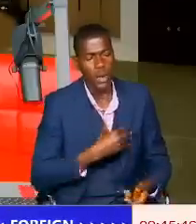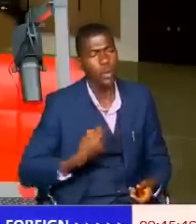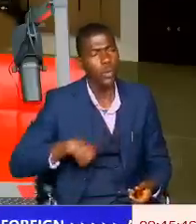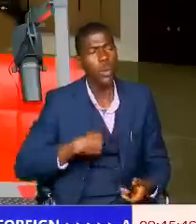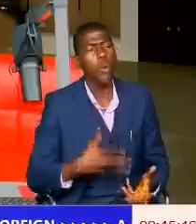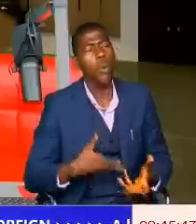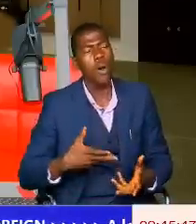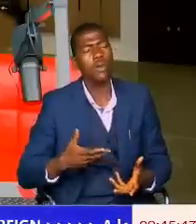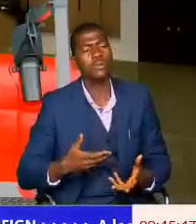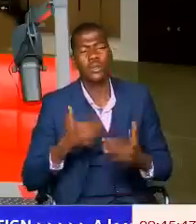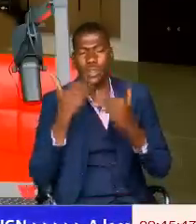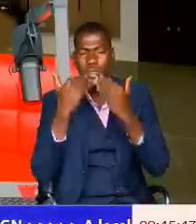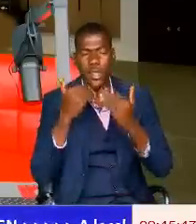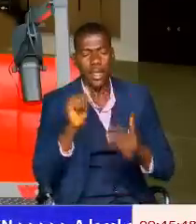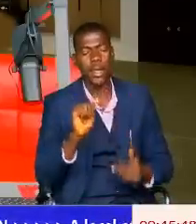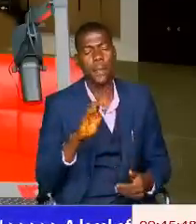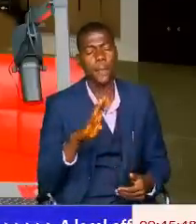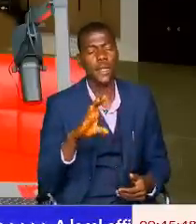Shelter